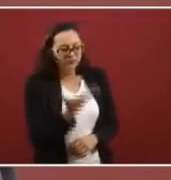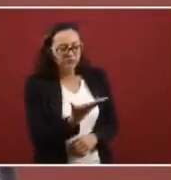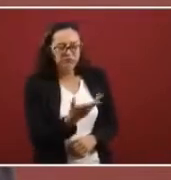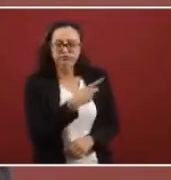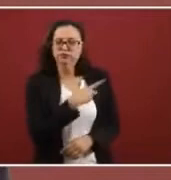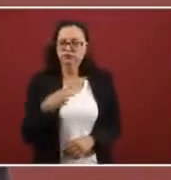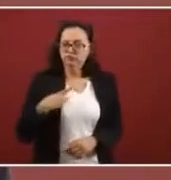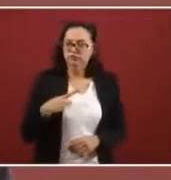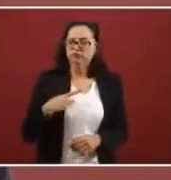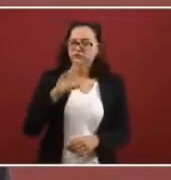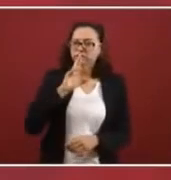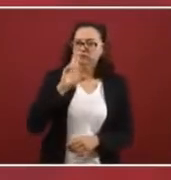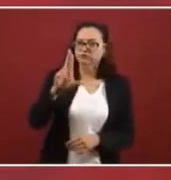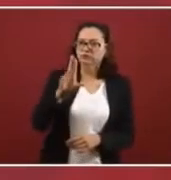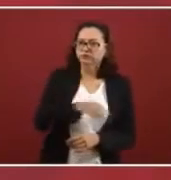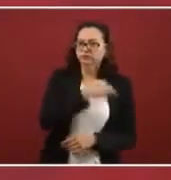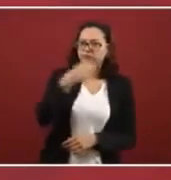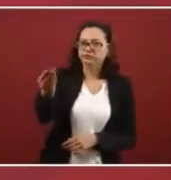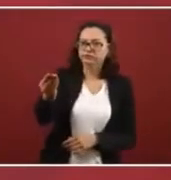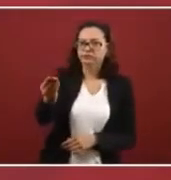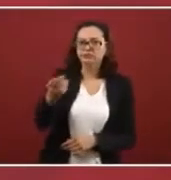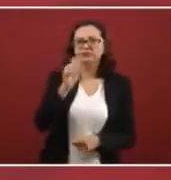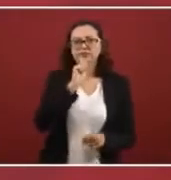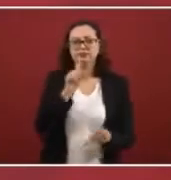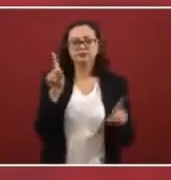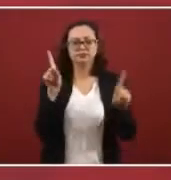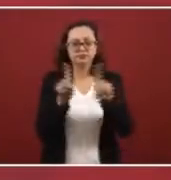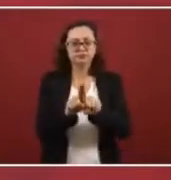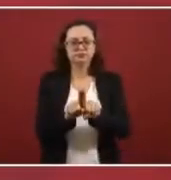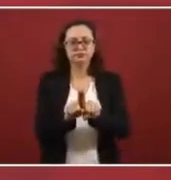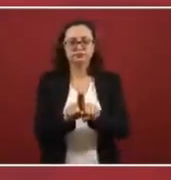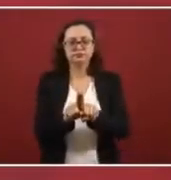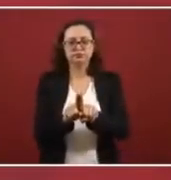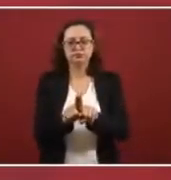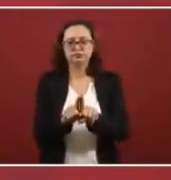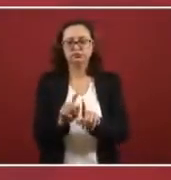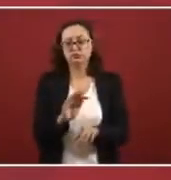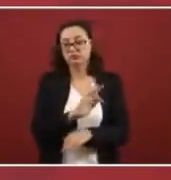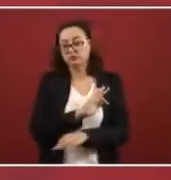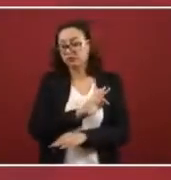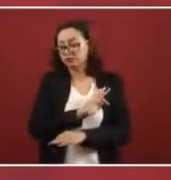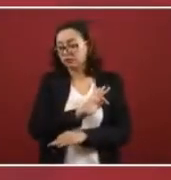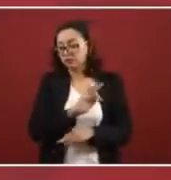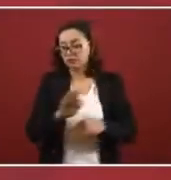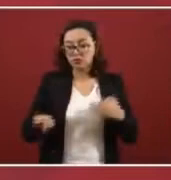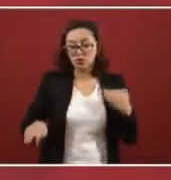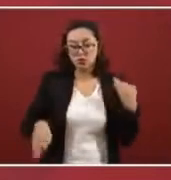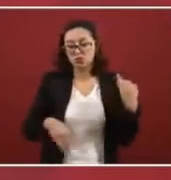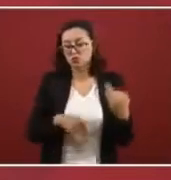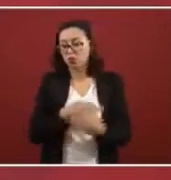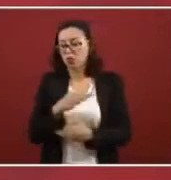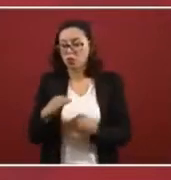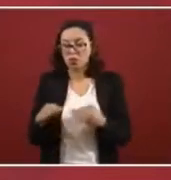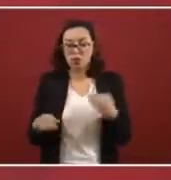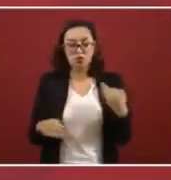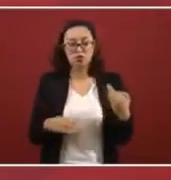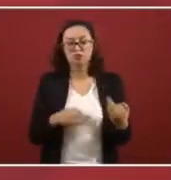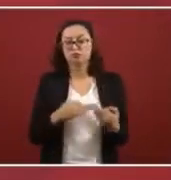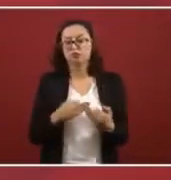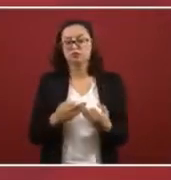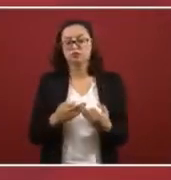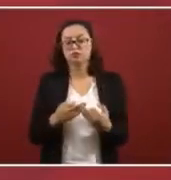to, and all that is presumed